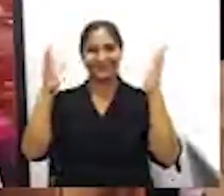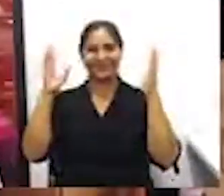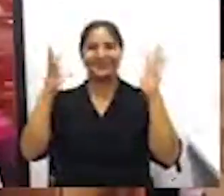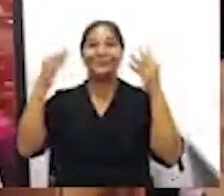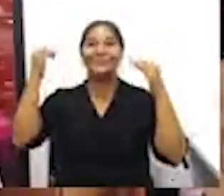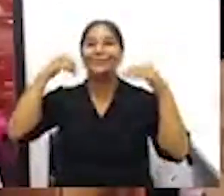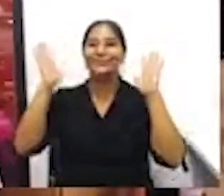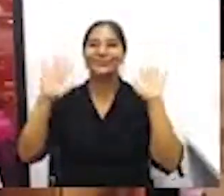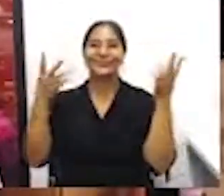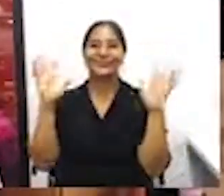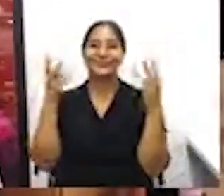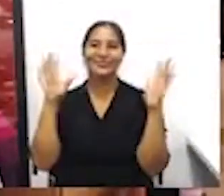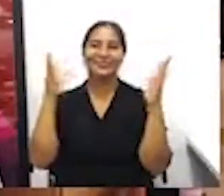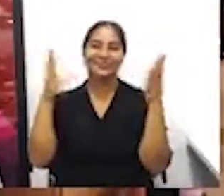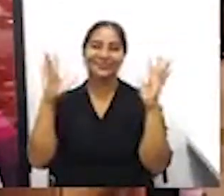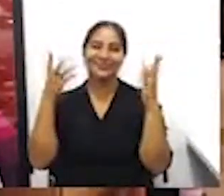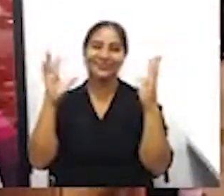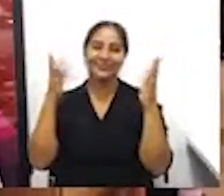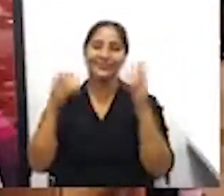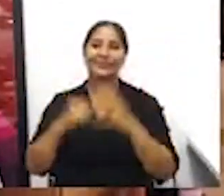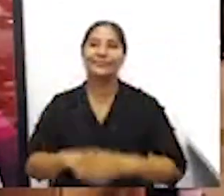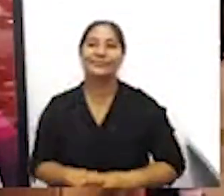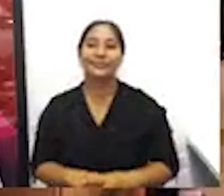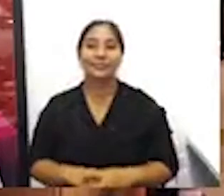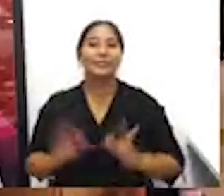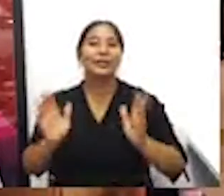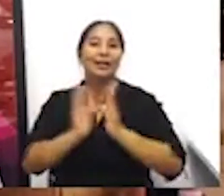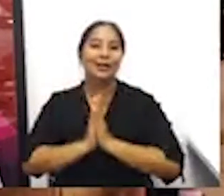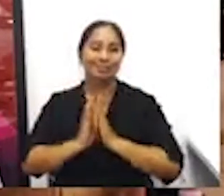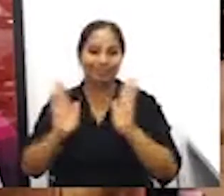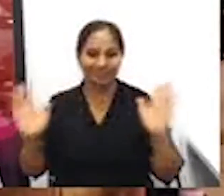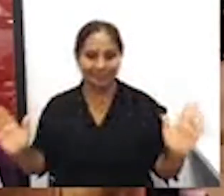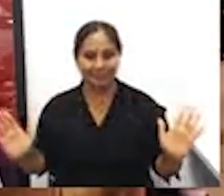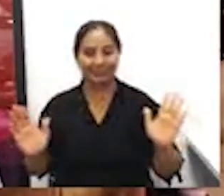Deputy Secretary. And I hope you had a fun afternoon